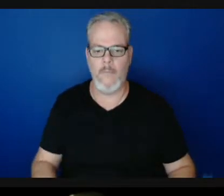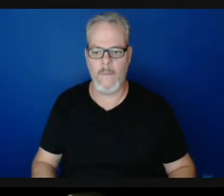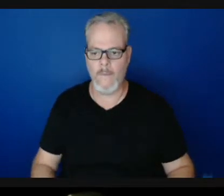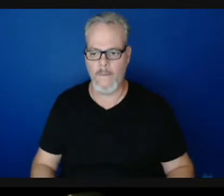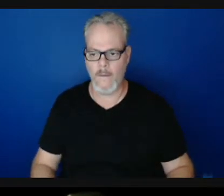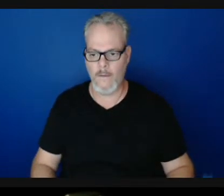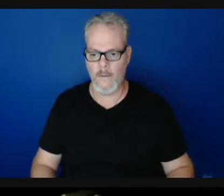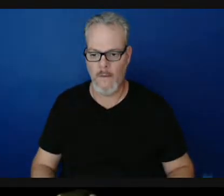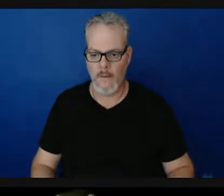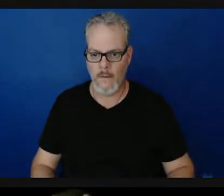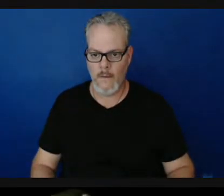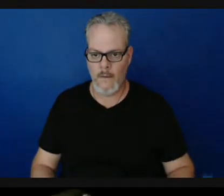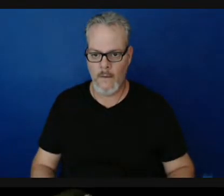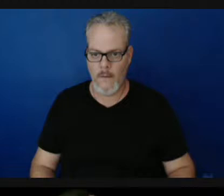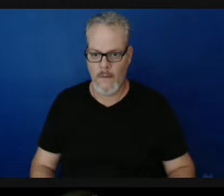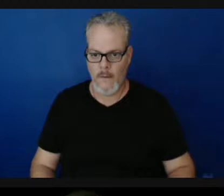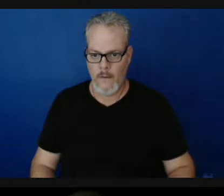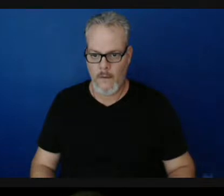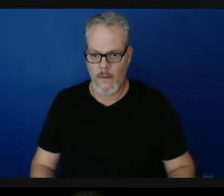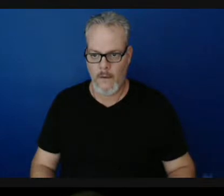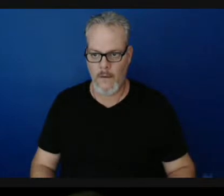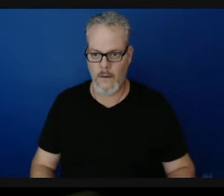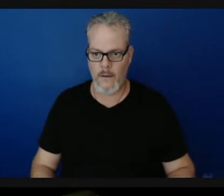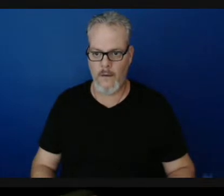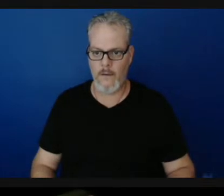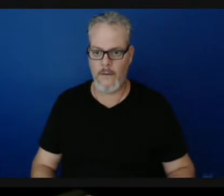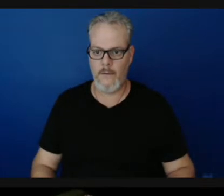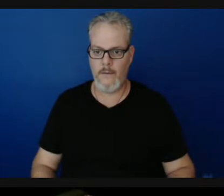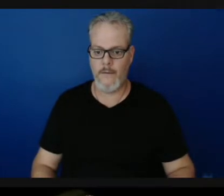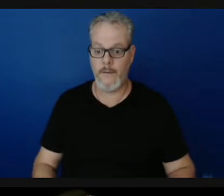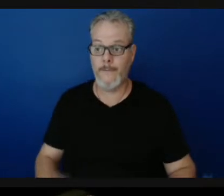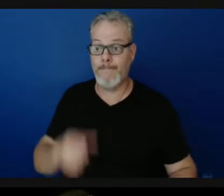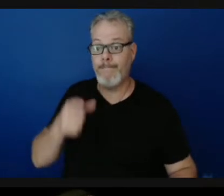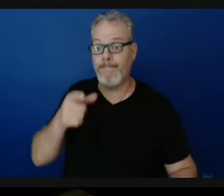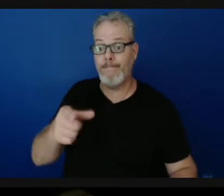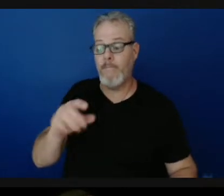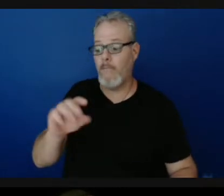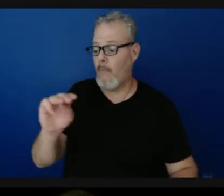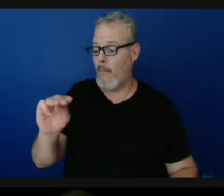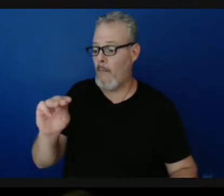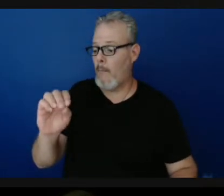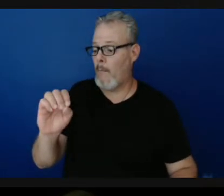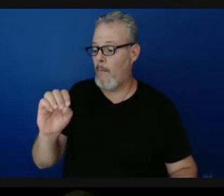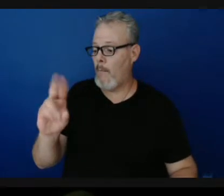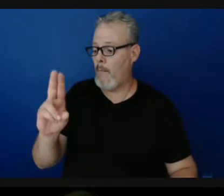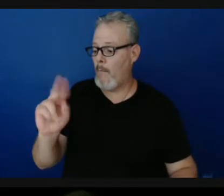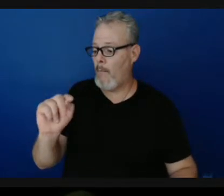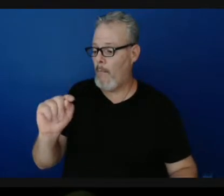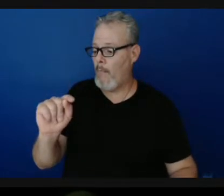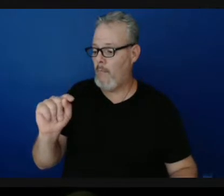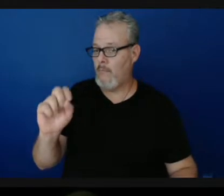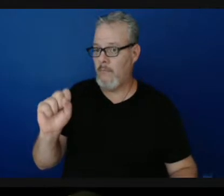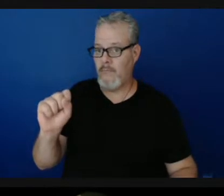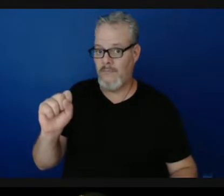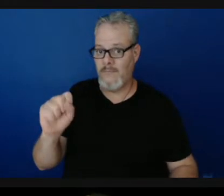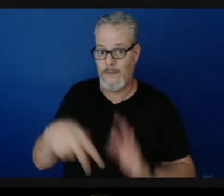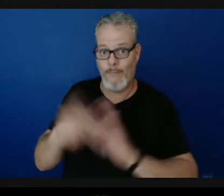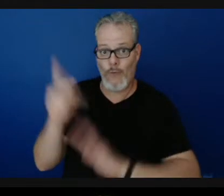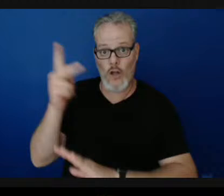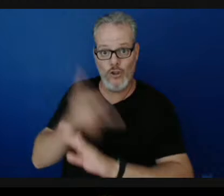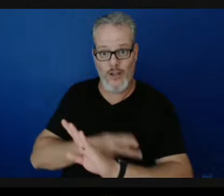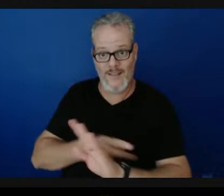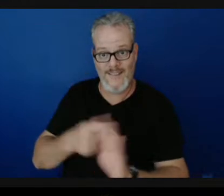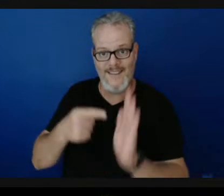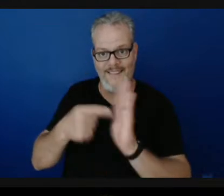There is one INSAR image to share. This comes from the Mounts project. This is captured on the 29th for the previous 12 days, and it's